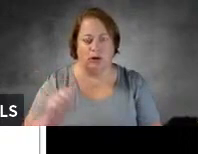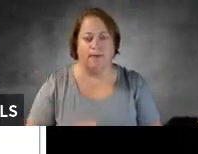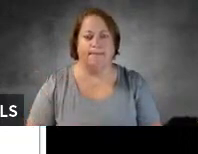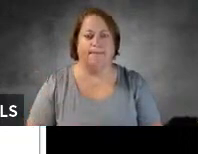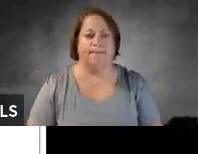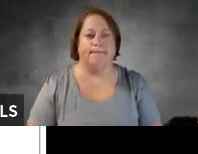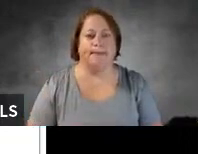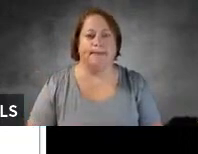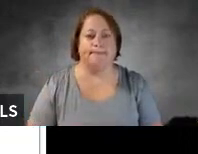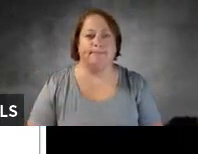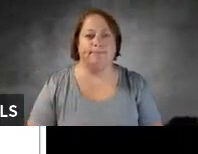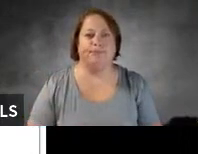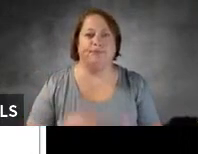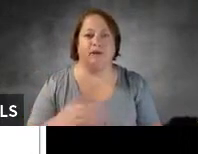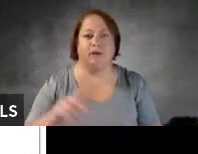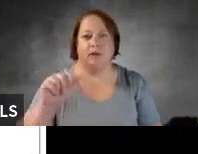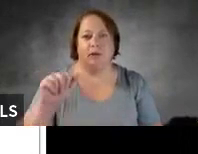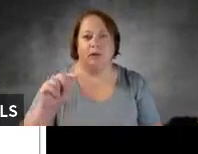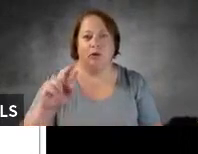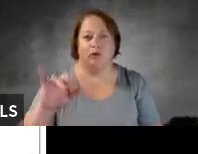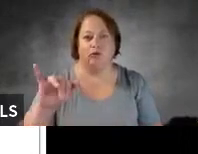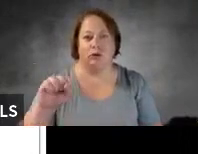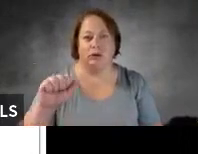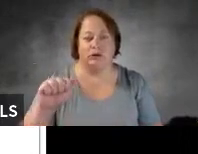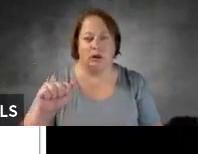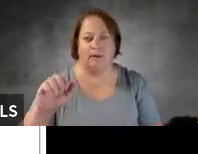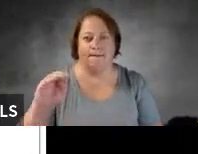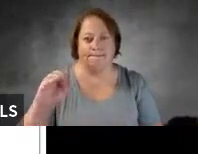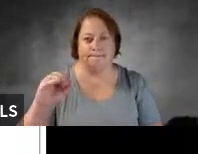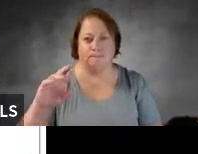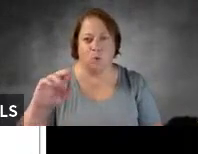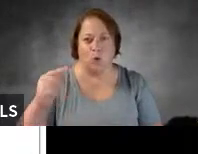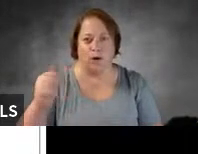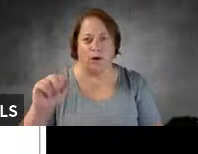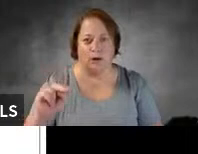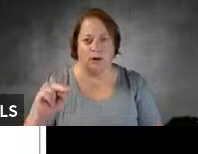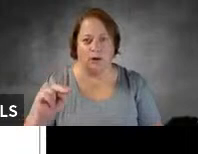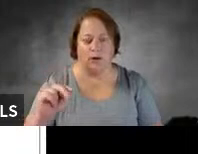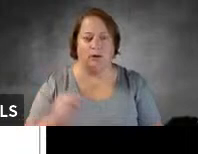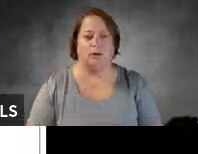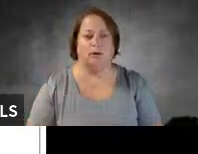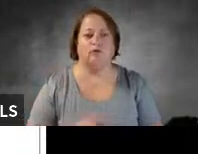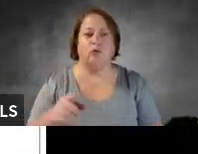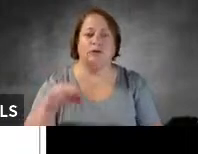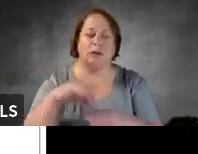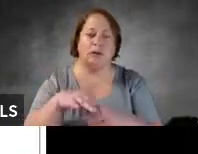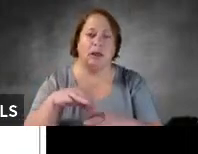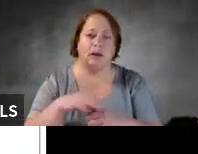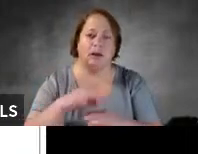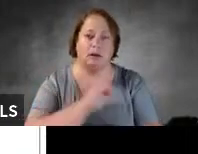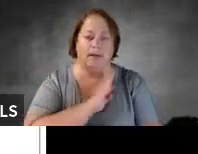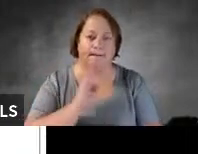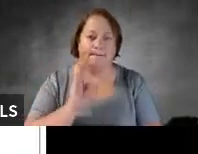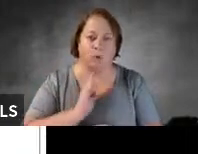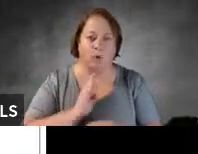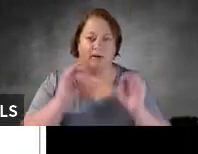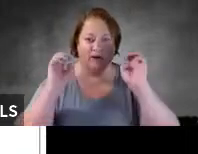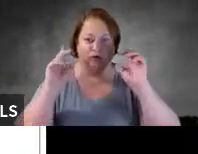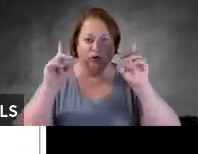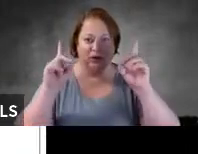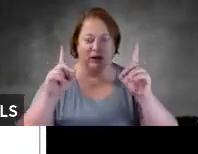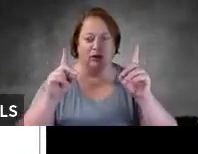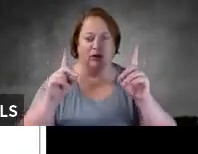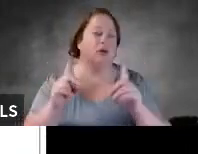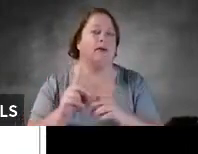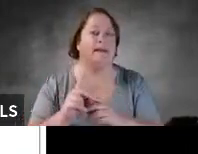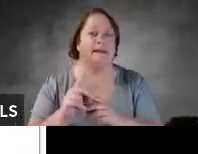Next on our board is Latresa Morgan. Latresa was elected to the Board of Education, SSD's